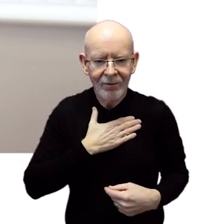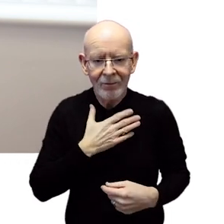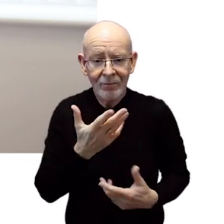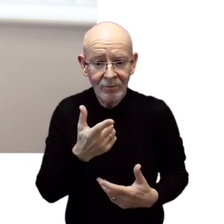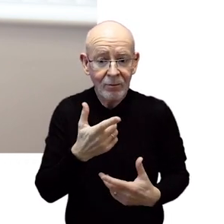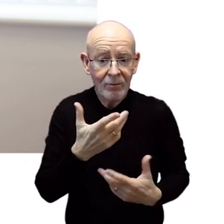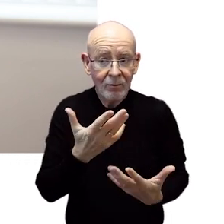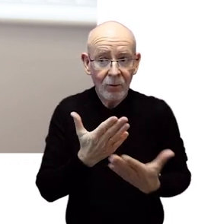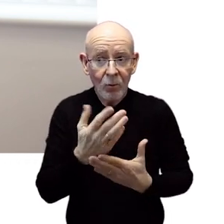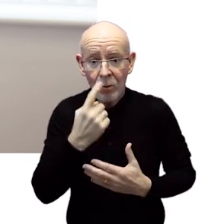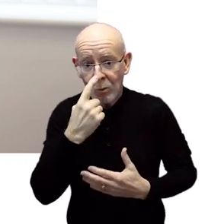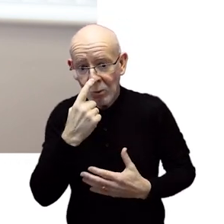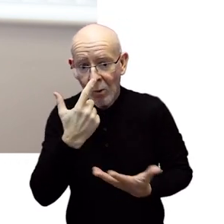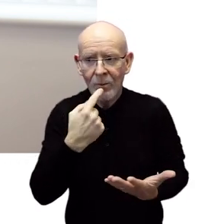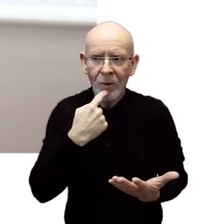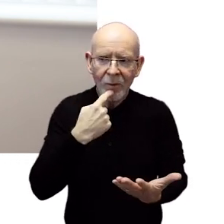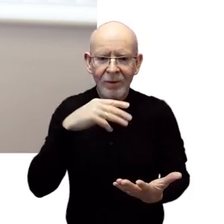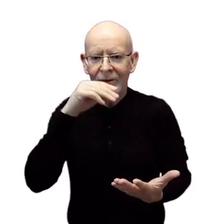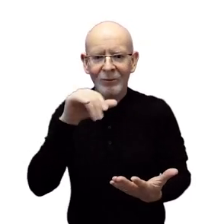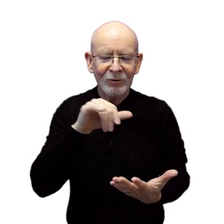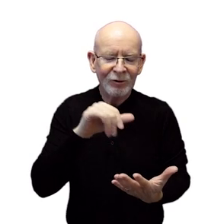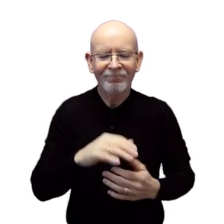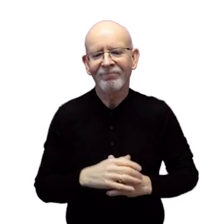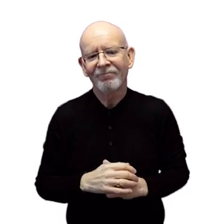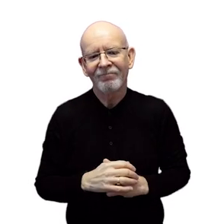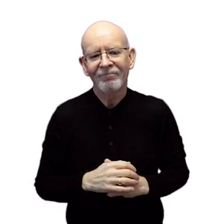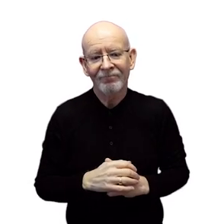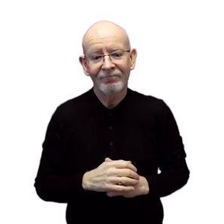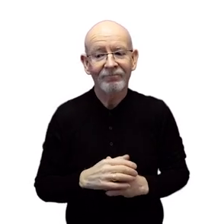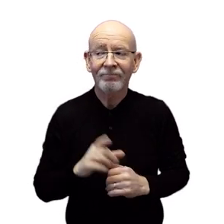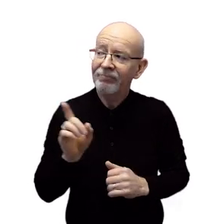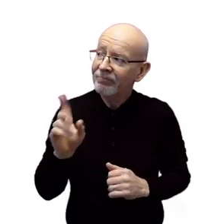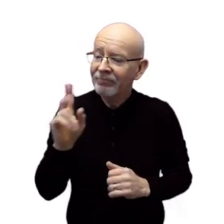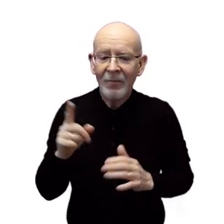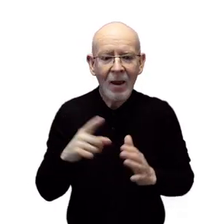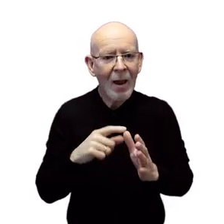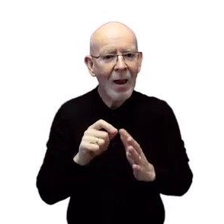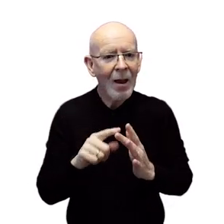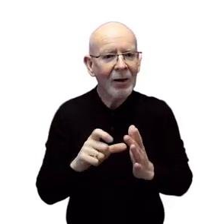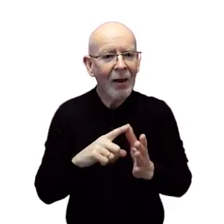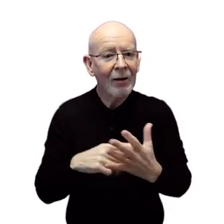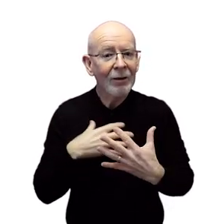whether you are breathing through your nose or through your mouth. Apical versus diaphragmatic breathing.